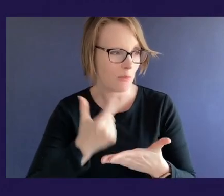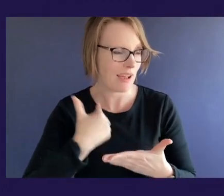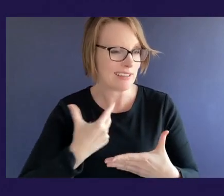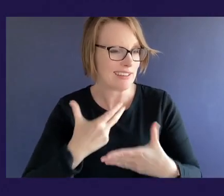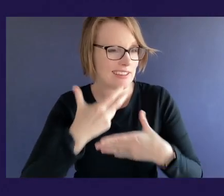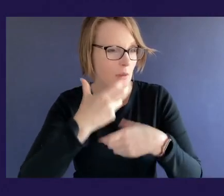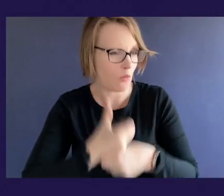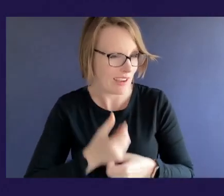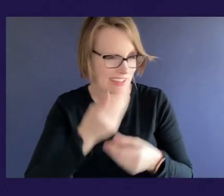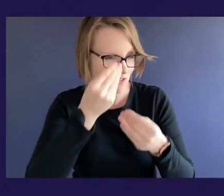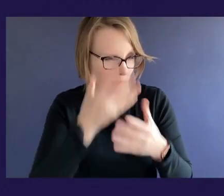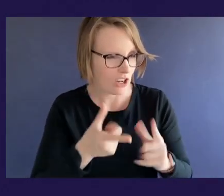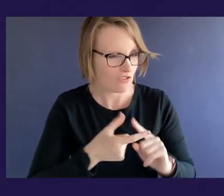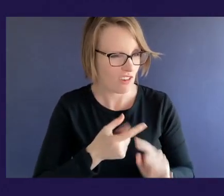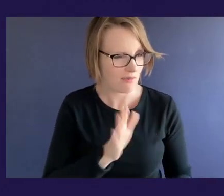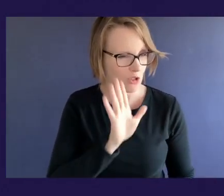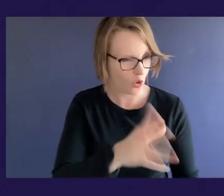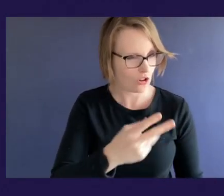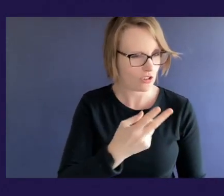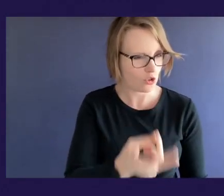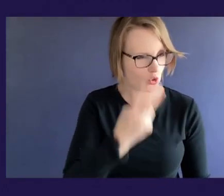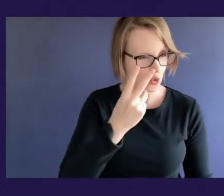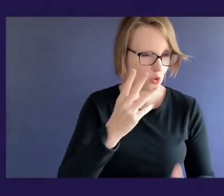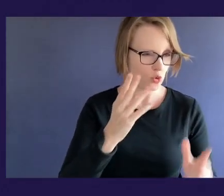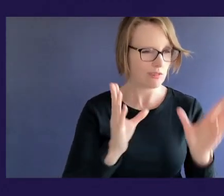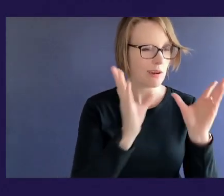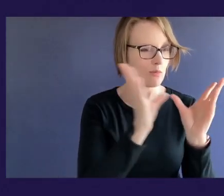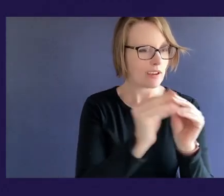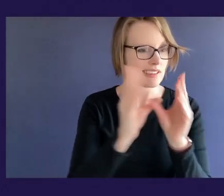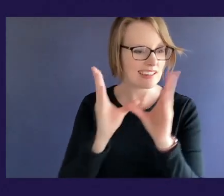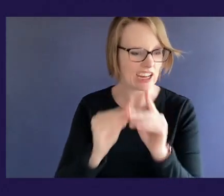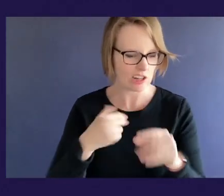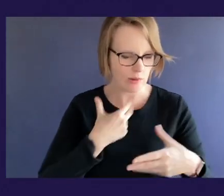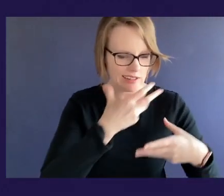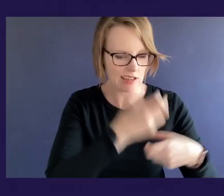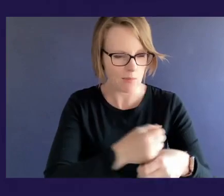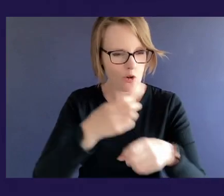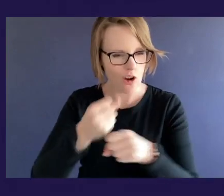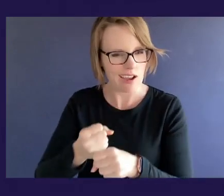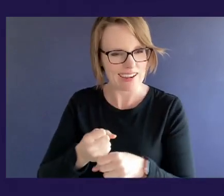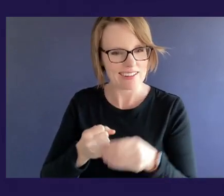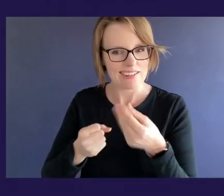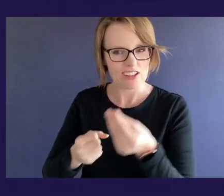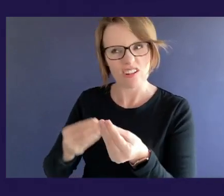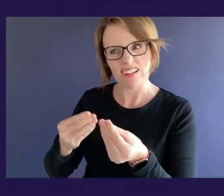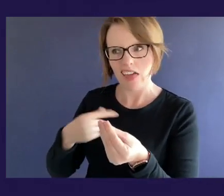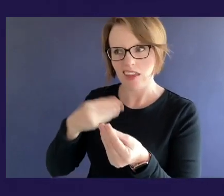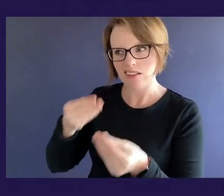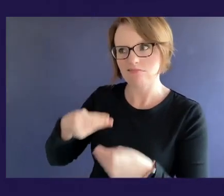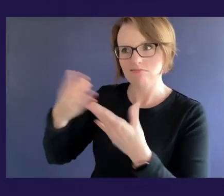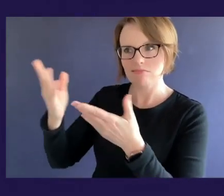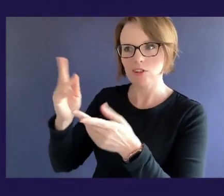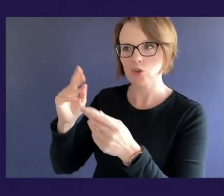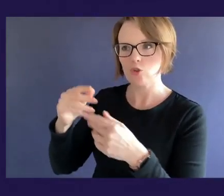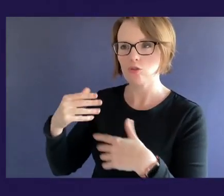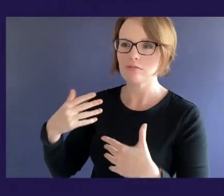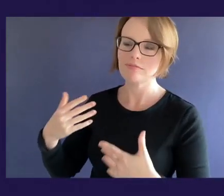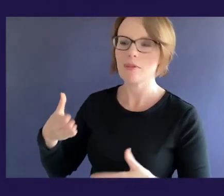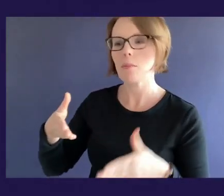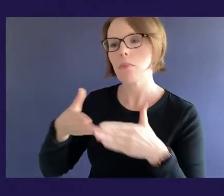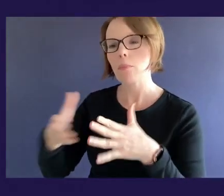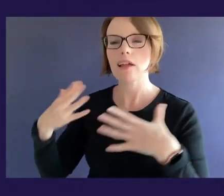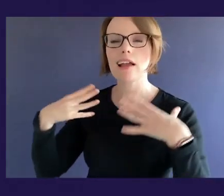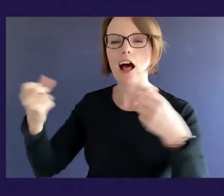that available to state and local leaders for training purposes and then for implementation through a crisis? Is that an outcome we're all working towards